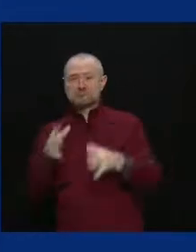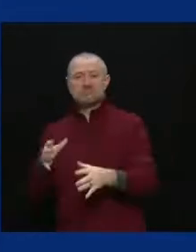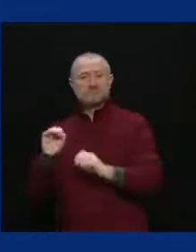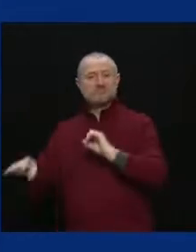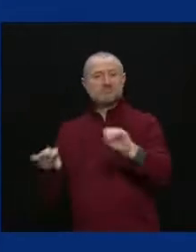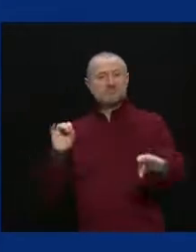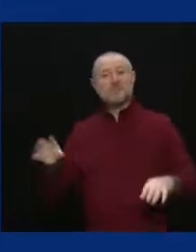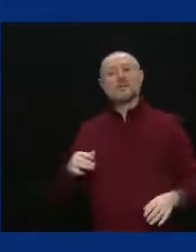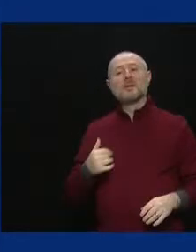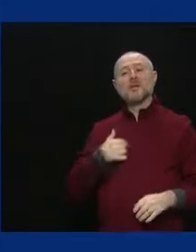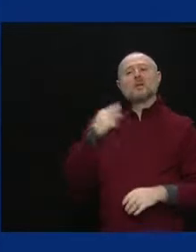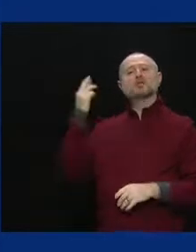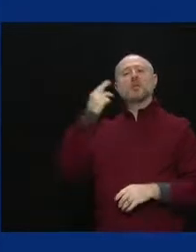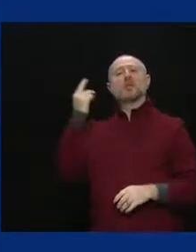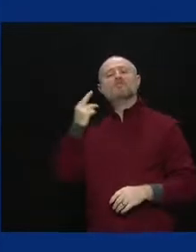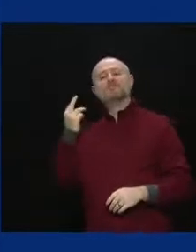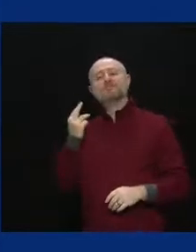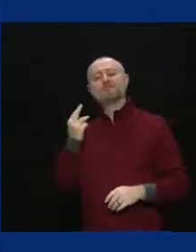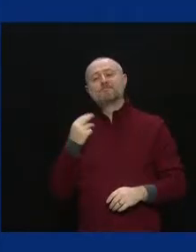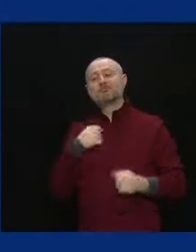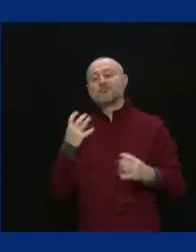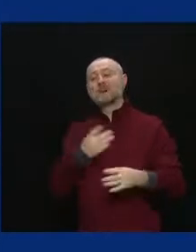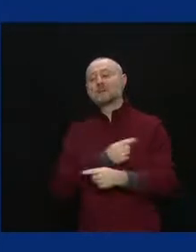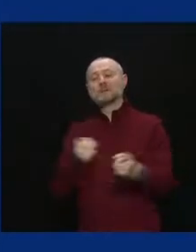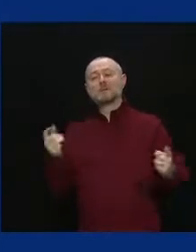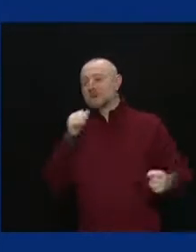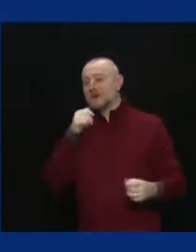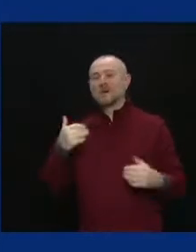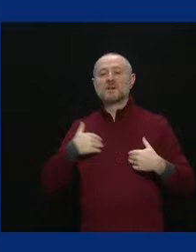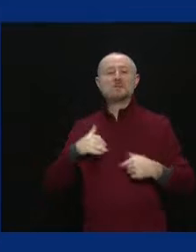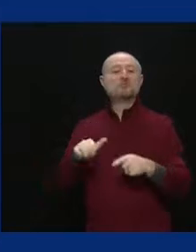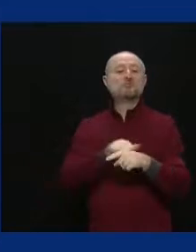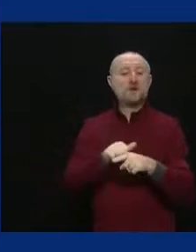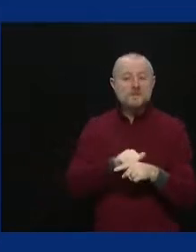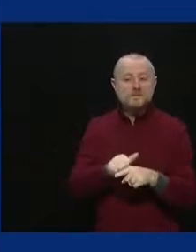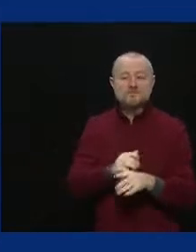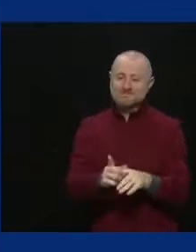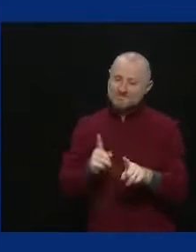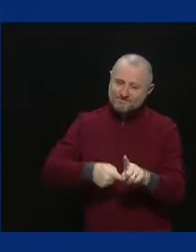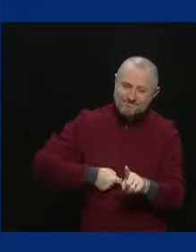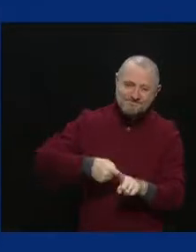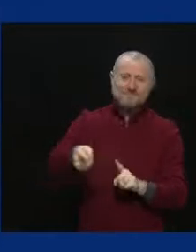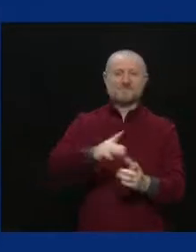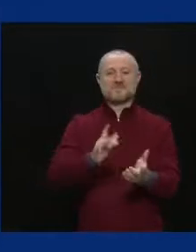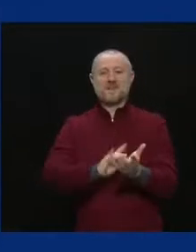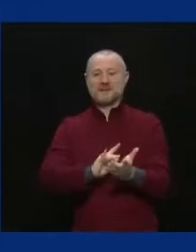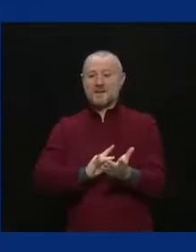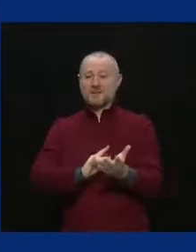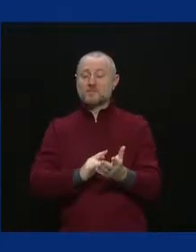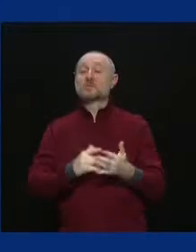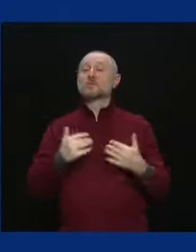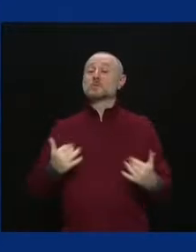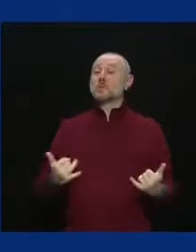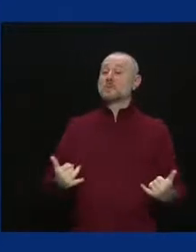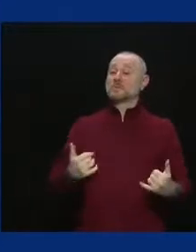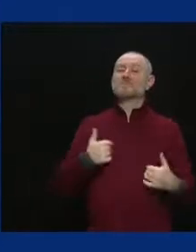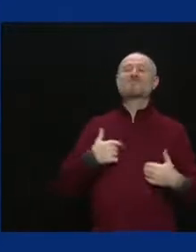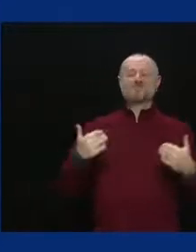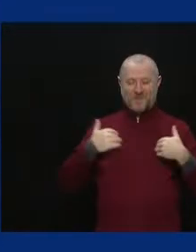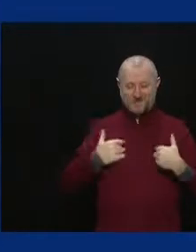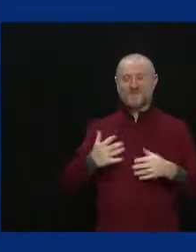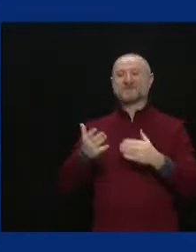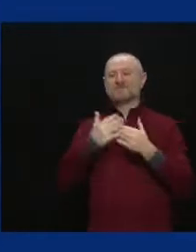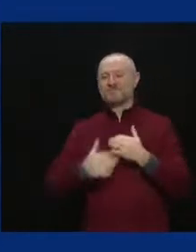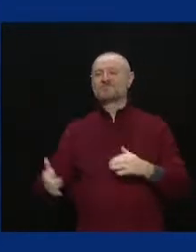But I realized that many of them were not medically trained. So literally for the first time ever, we're requiring the National Guard to be trained to be able